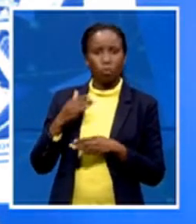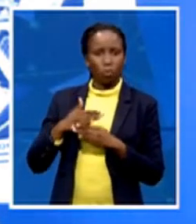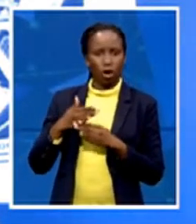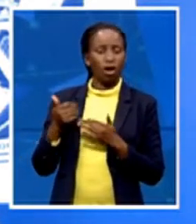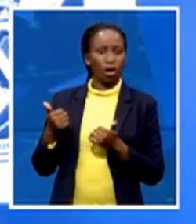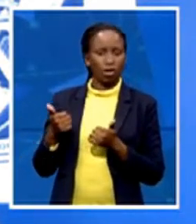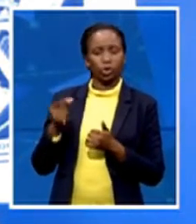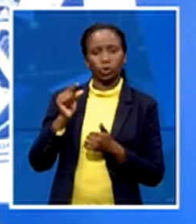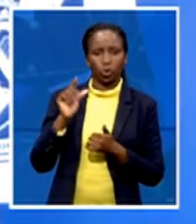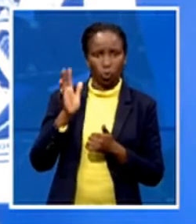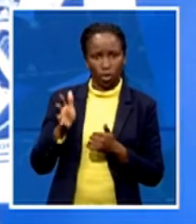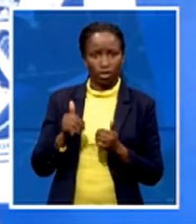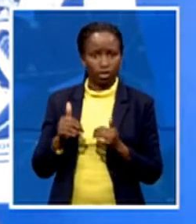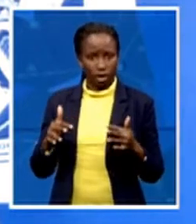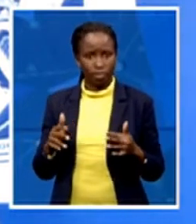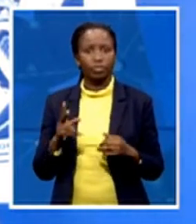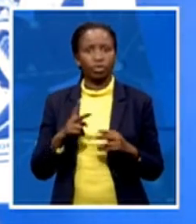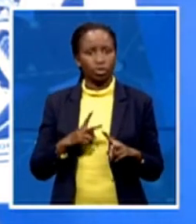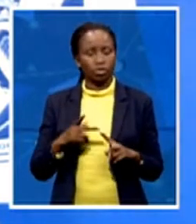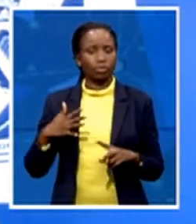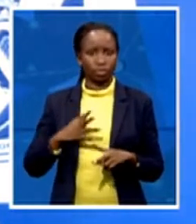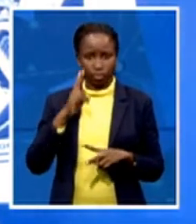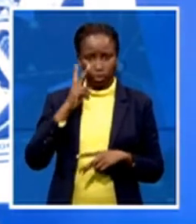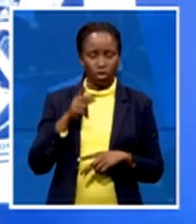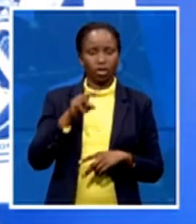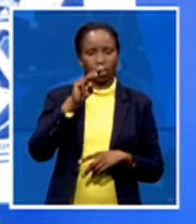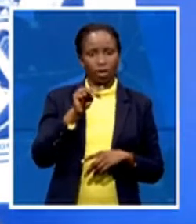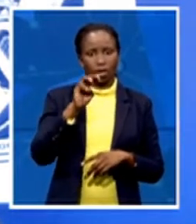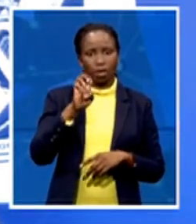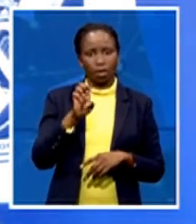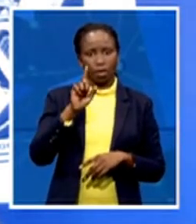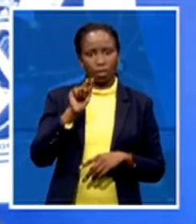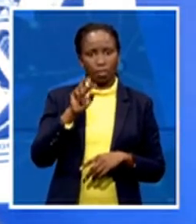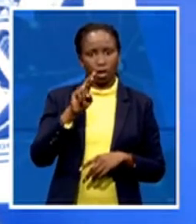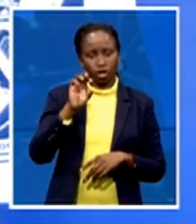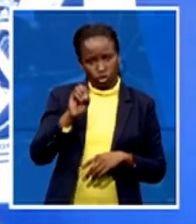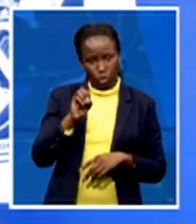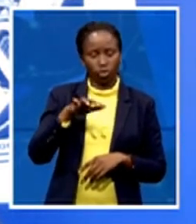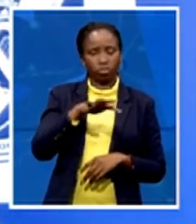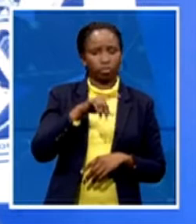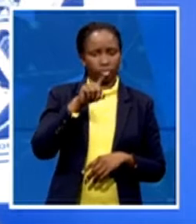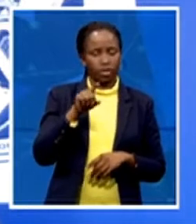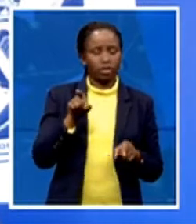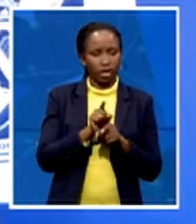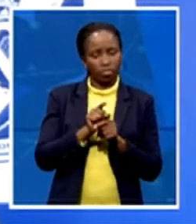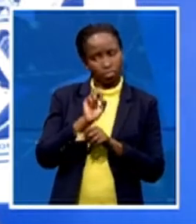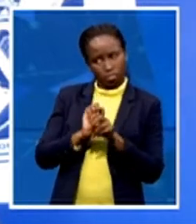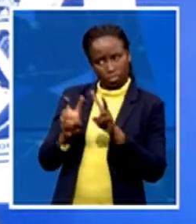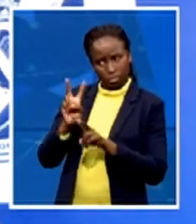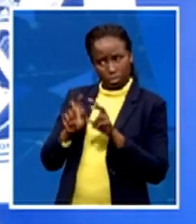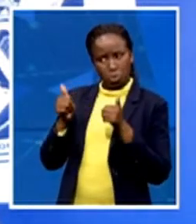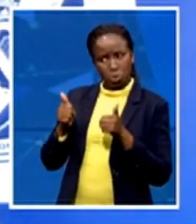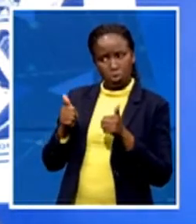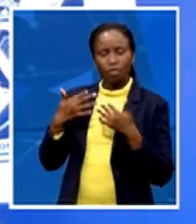that the Metropolitan actually has done quite Momentum has done quite a lot of the vaccination